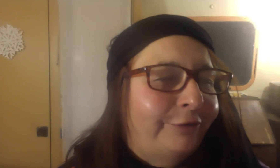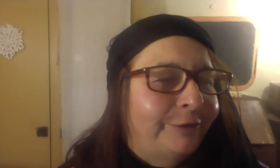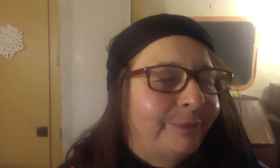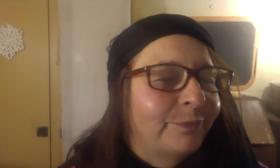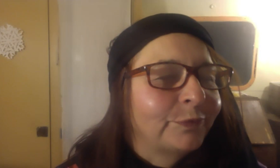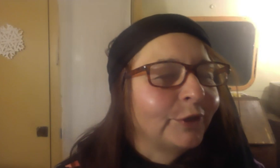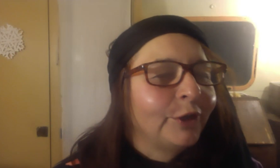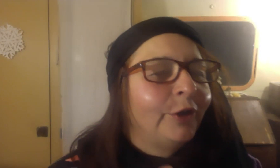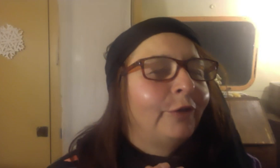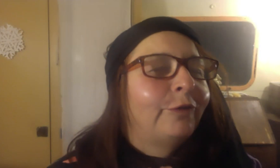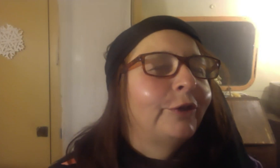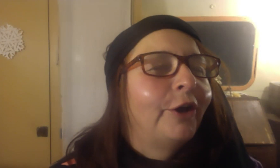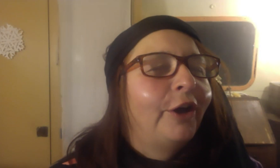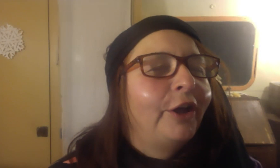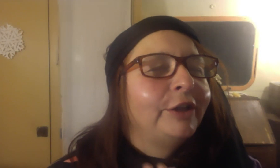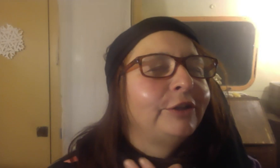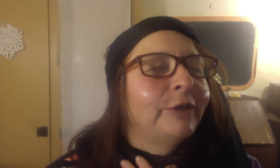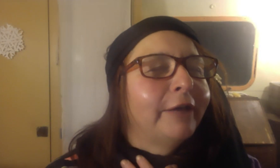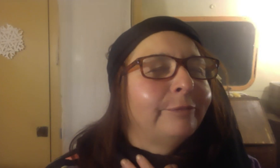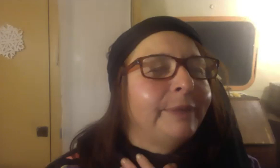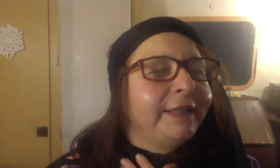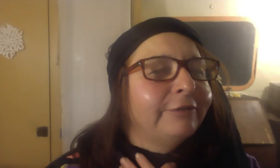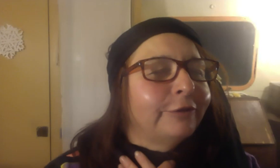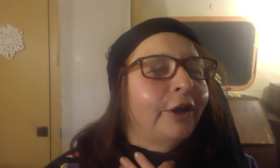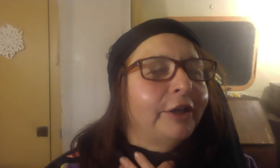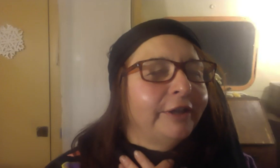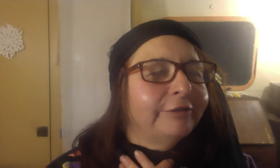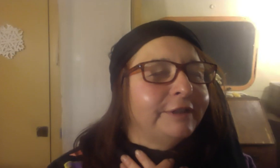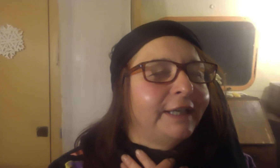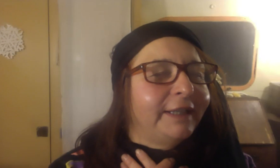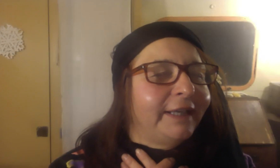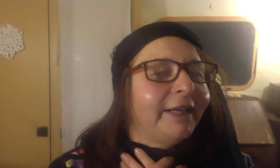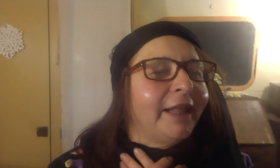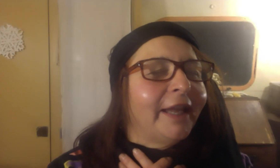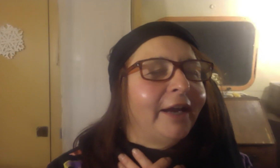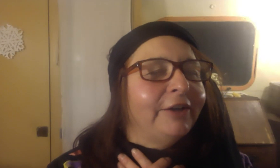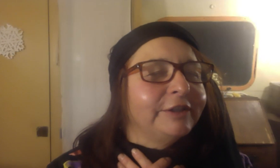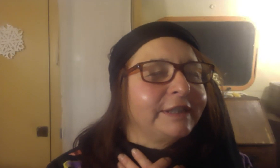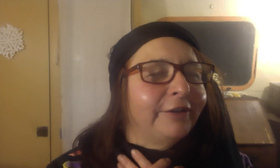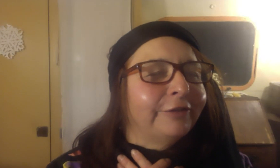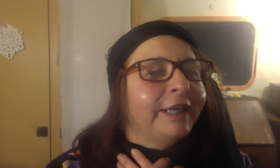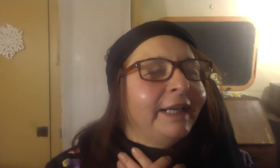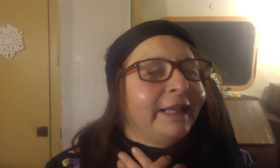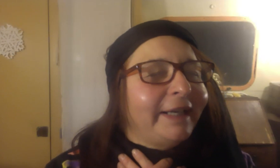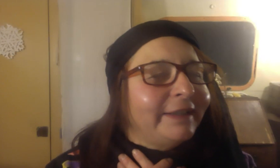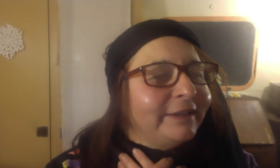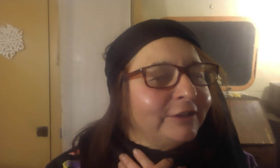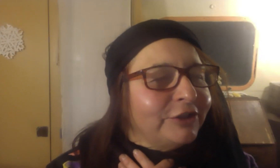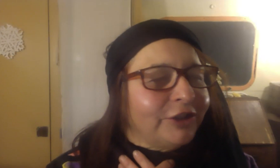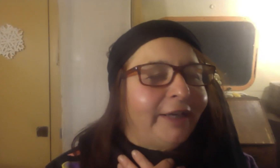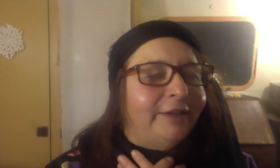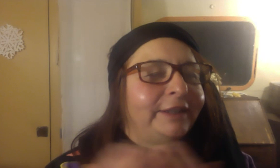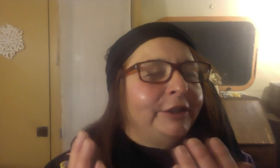yourself for all you have been, for all you have done, and allow yourself, like a